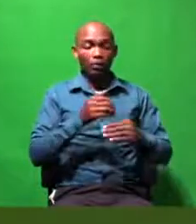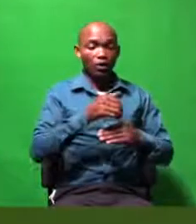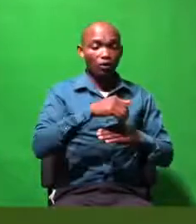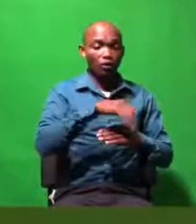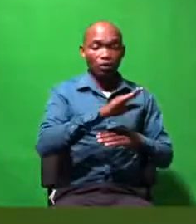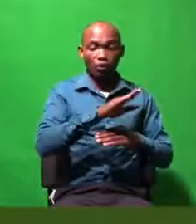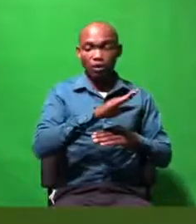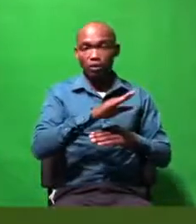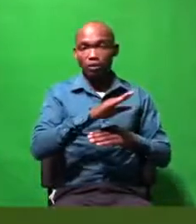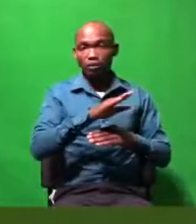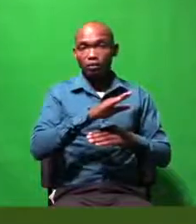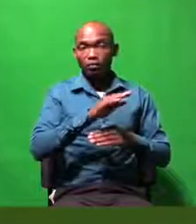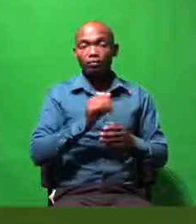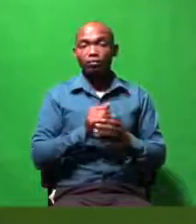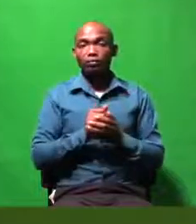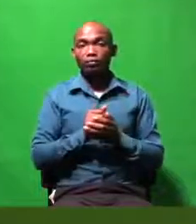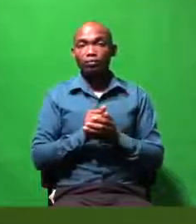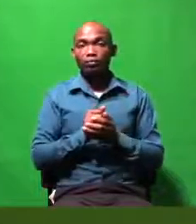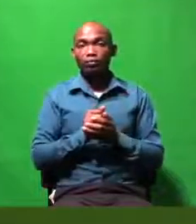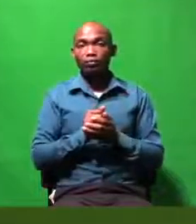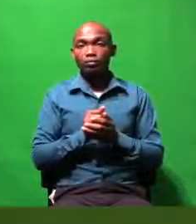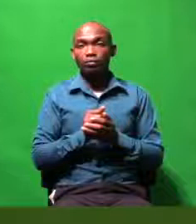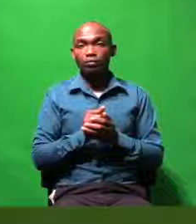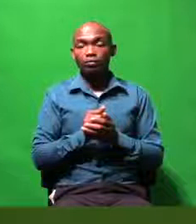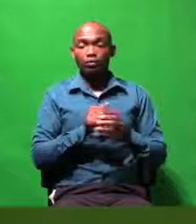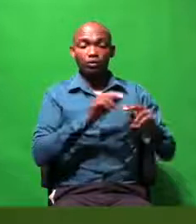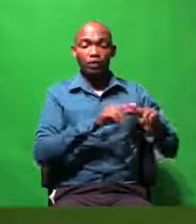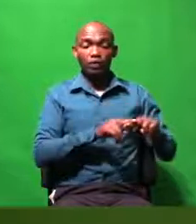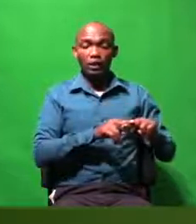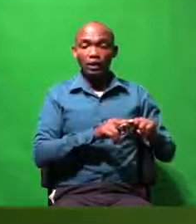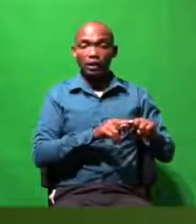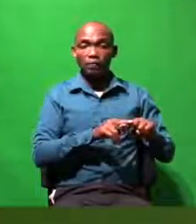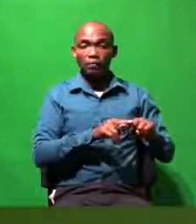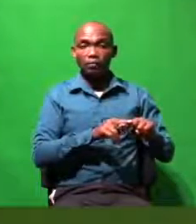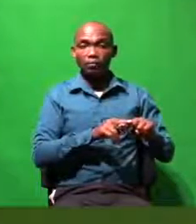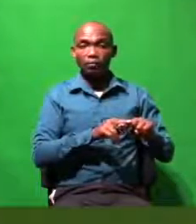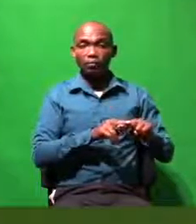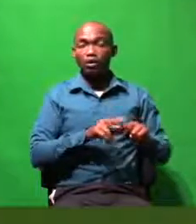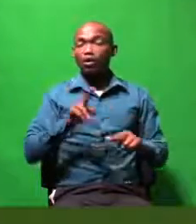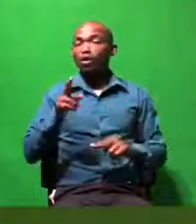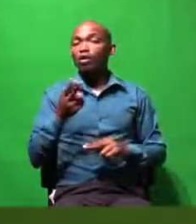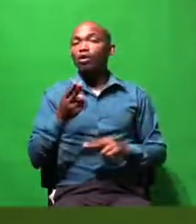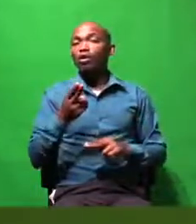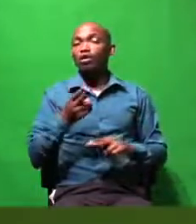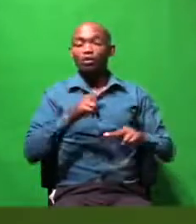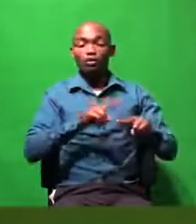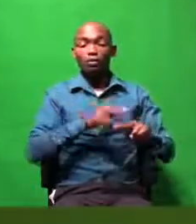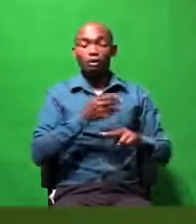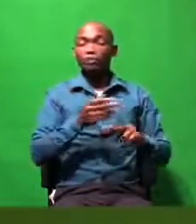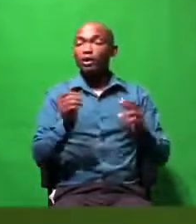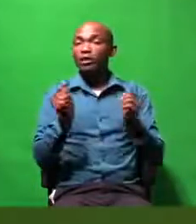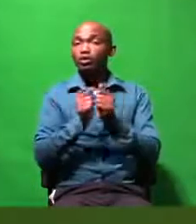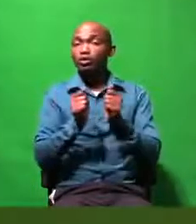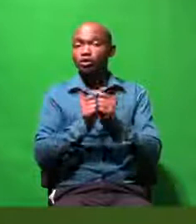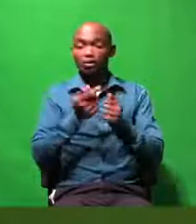going to stay. We can say to stay or to keep their instrument in